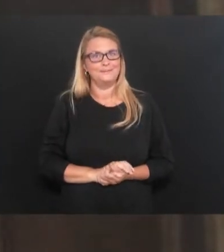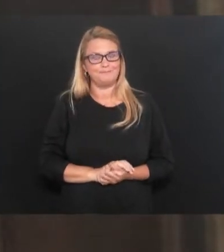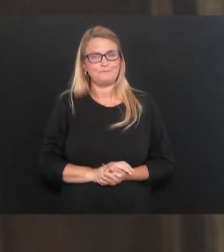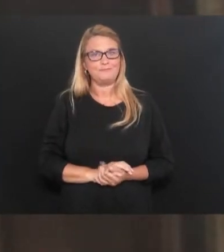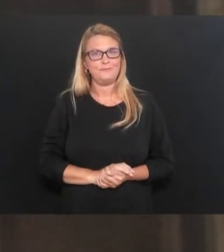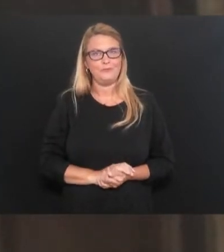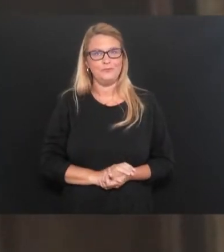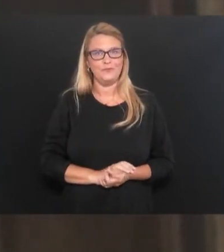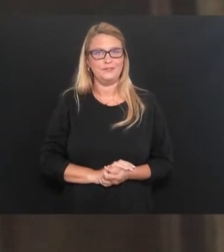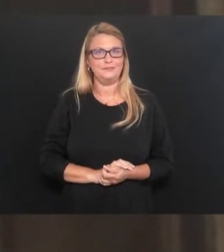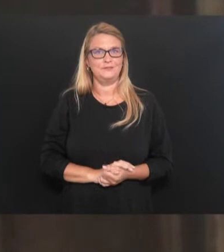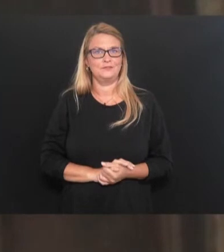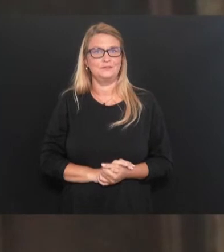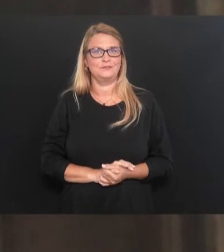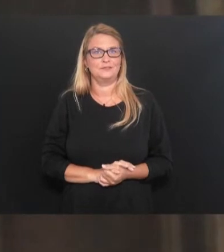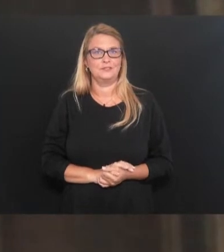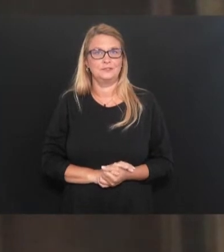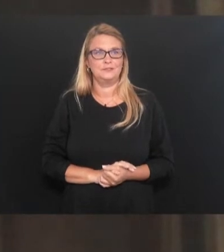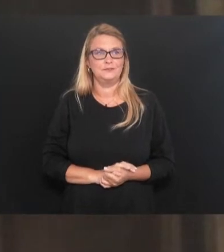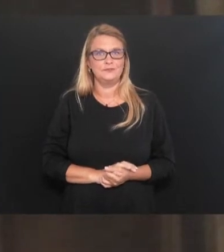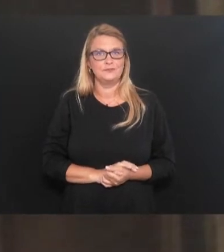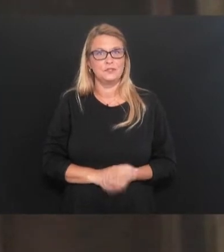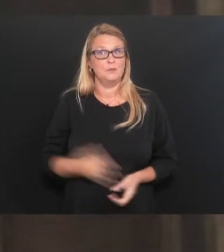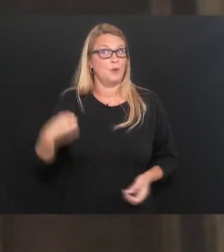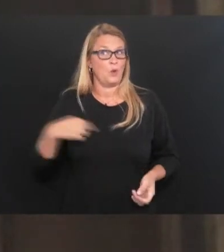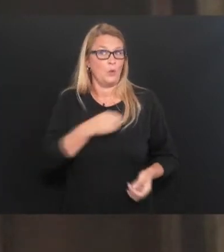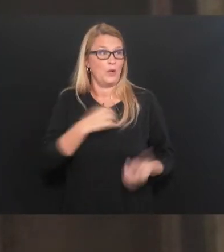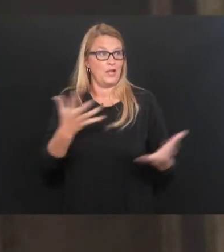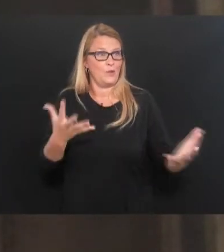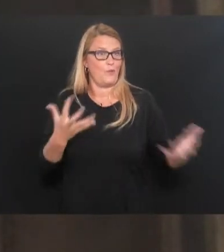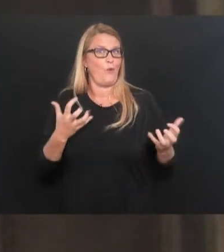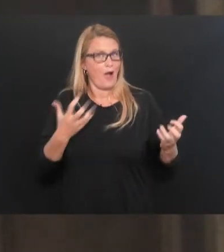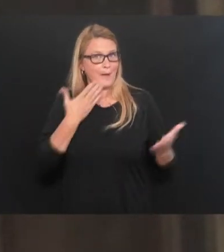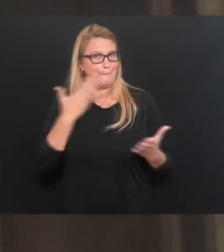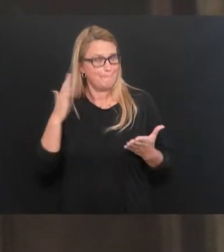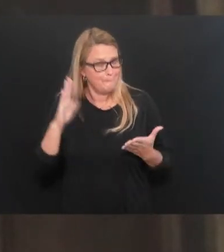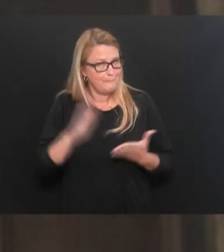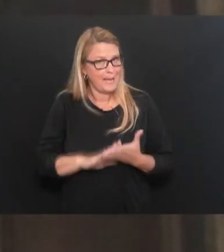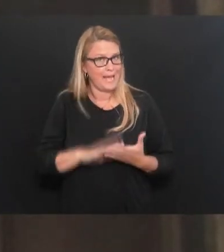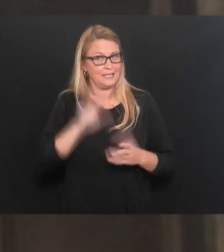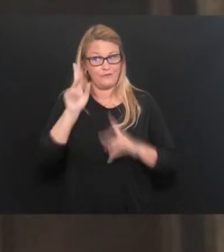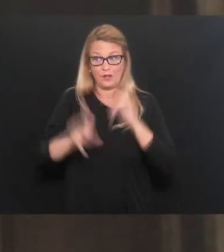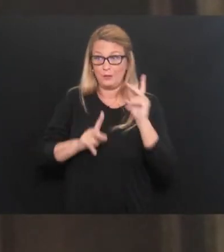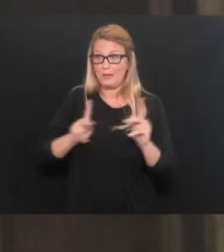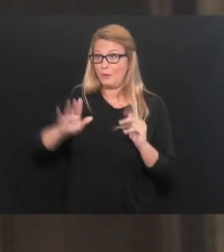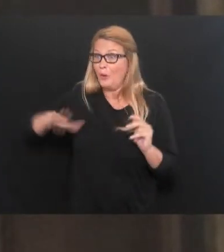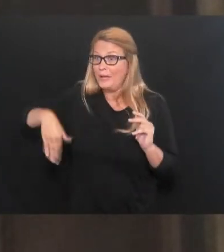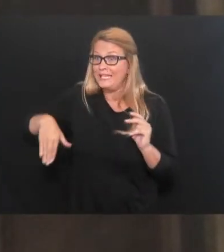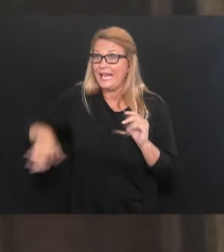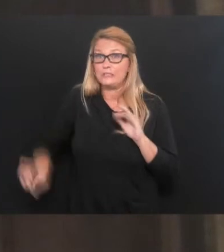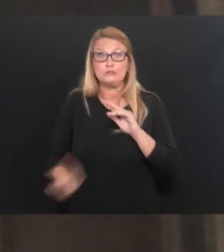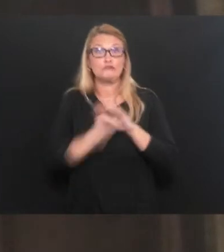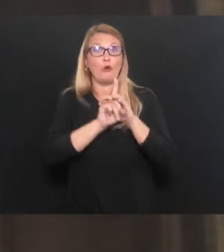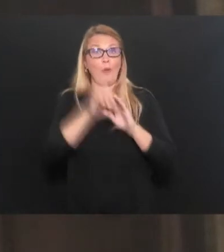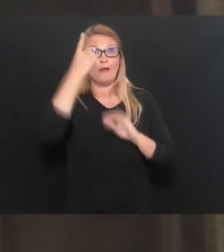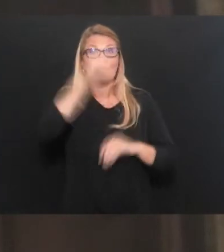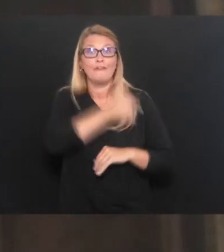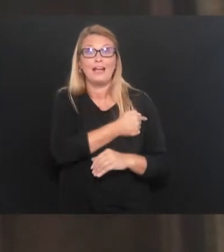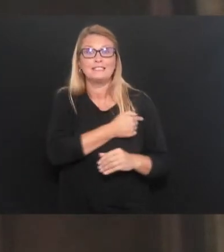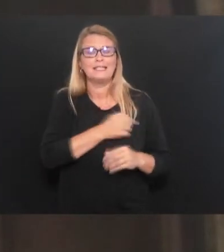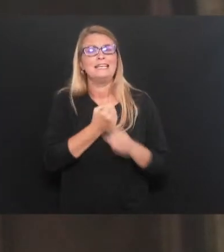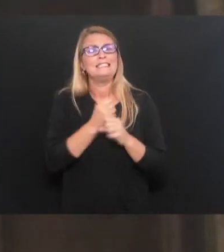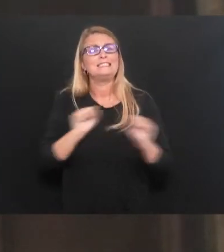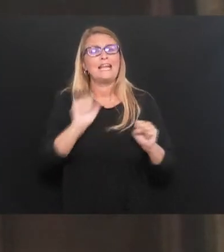shot, but we want so badly for the people who haven't been vaccinated to please do that. Save your life, save